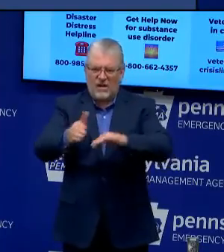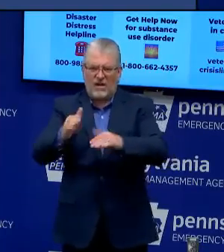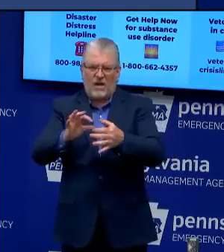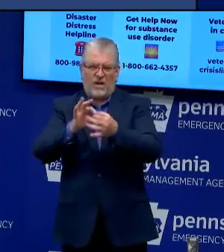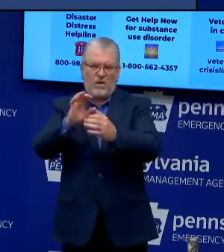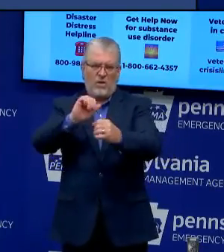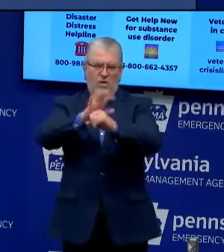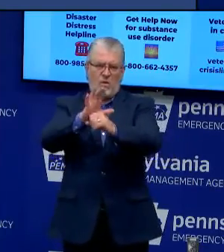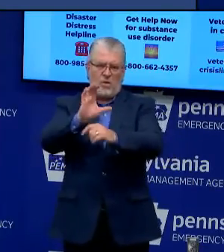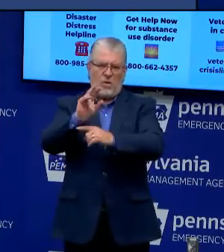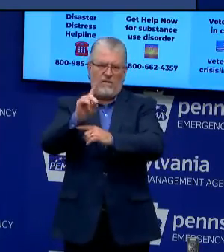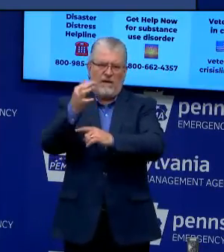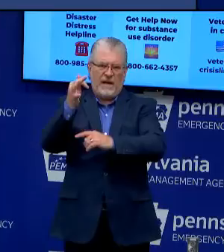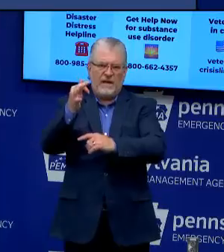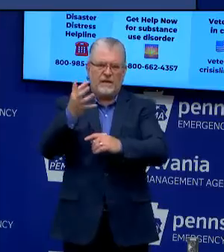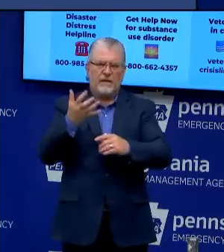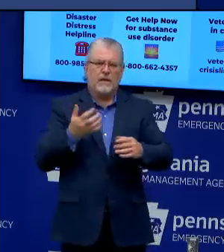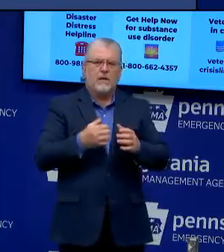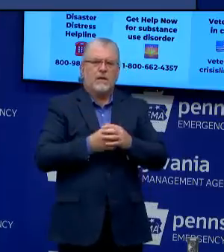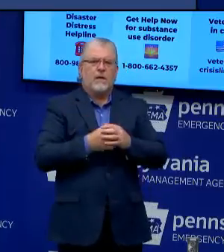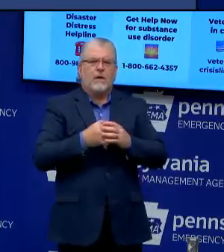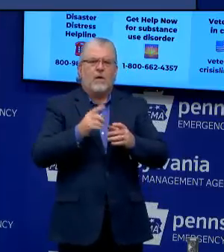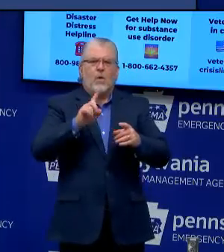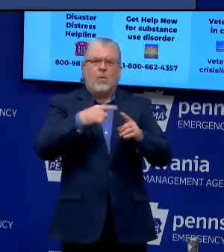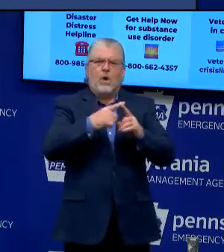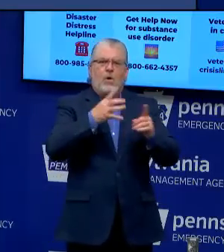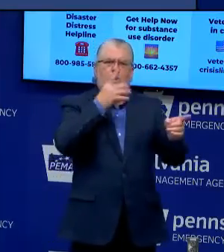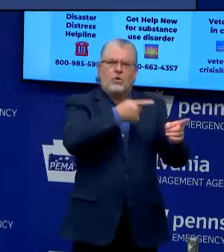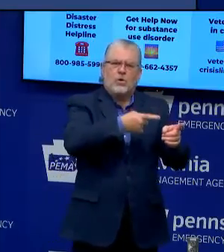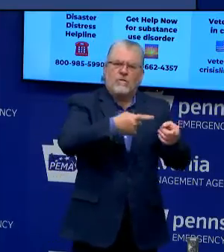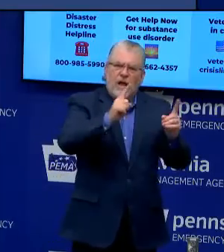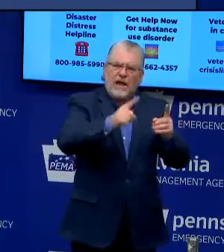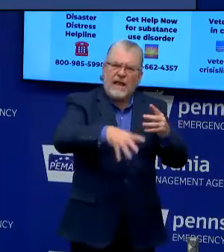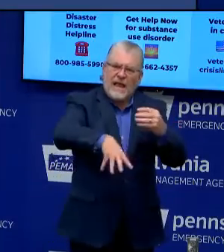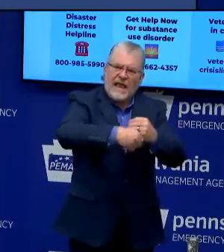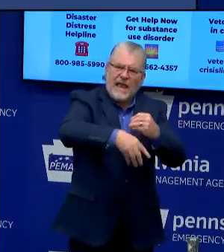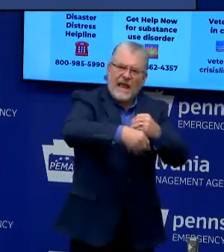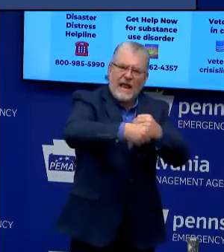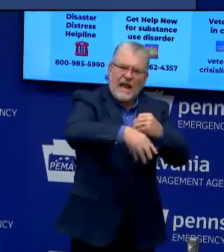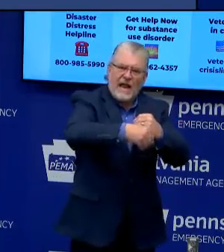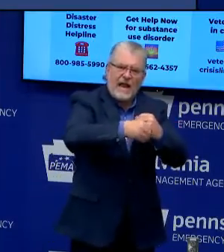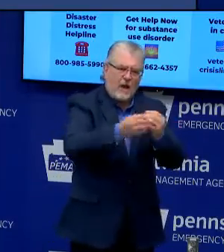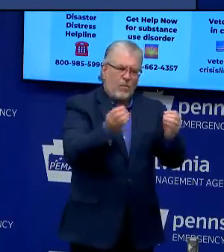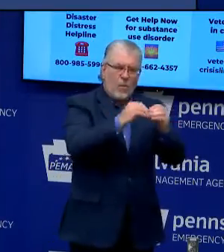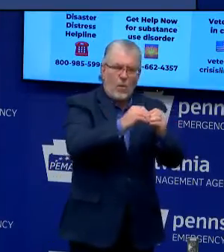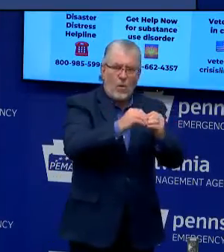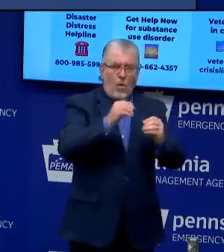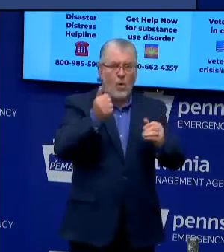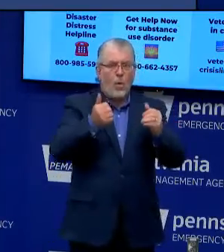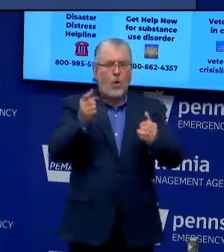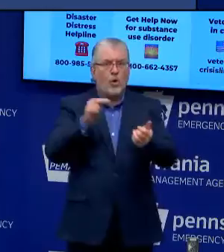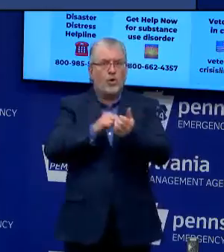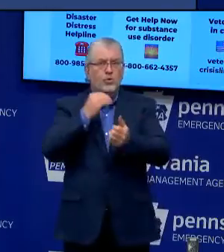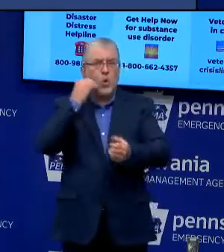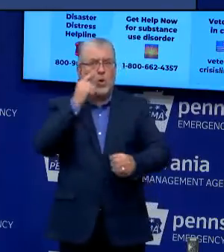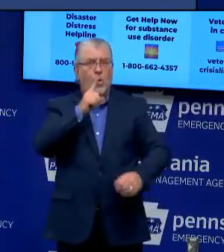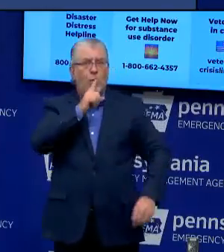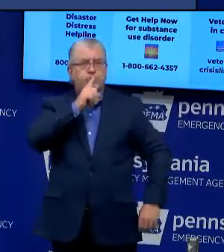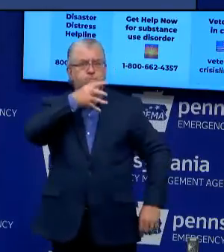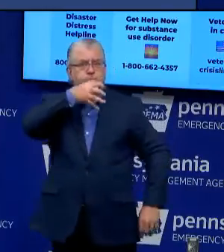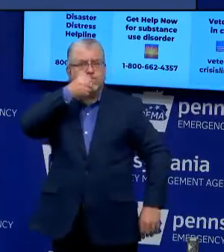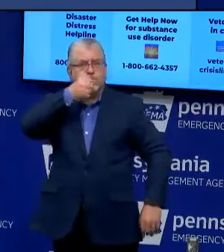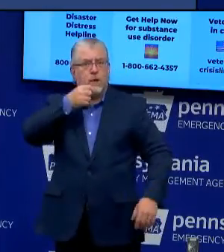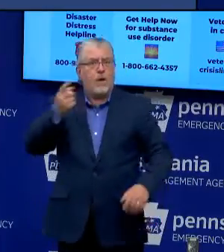COVID-19 dashboard? And have facilities refused to provide case information to the state? Facilities have not refused to provide